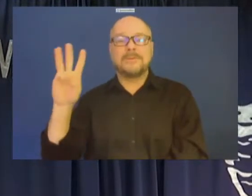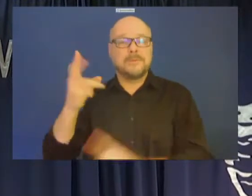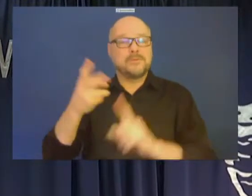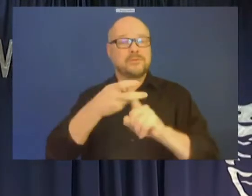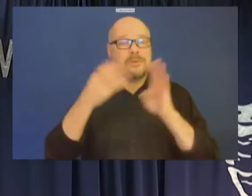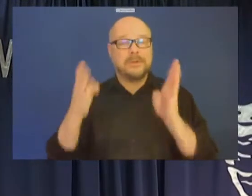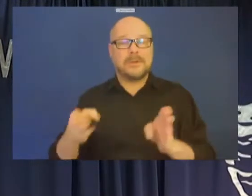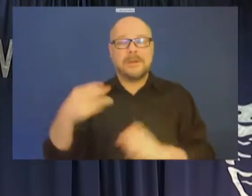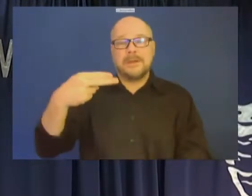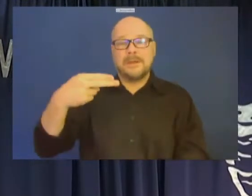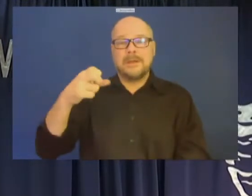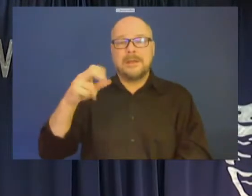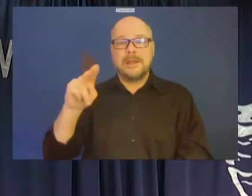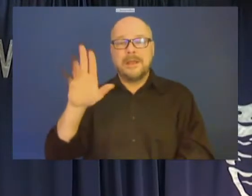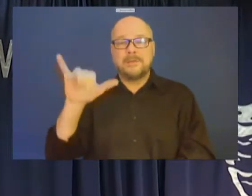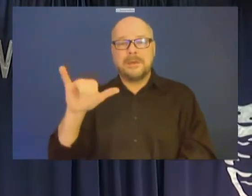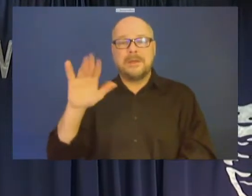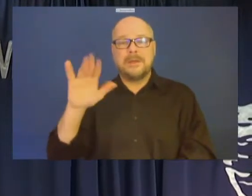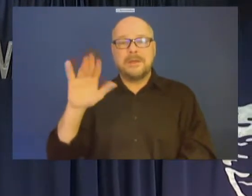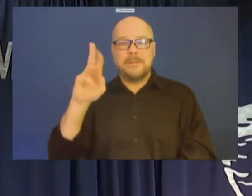Henry Burr.